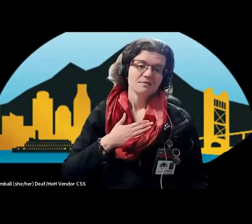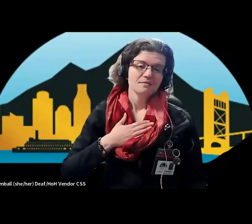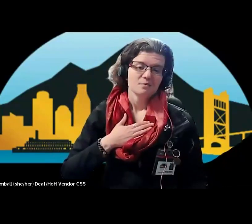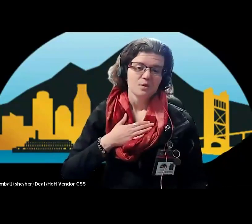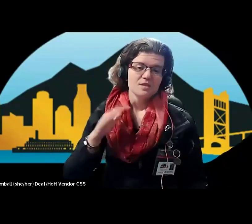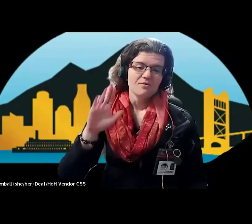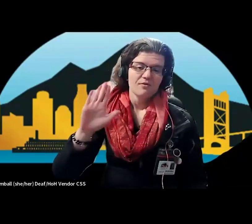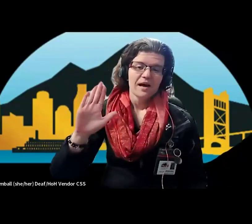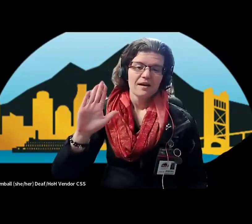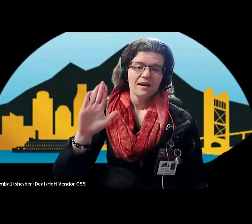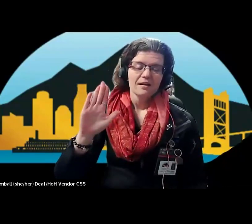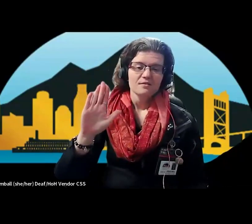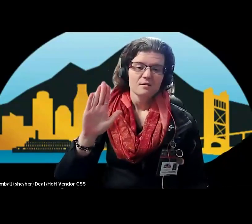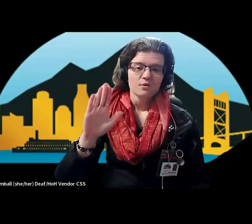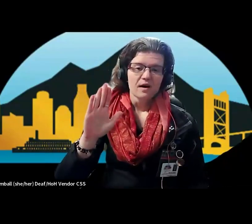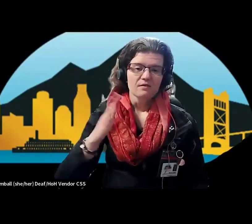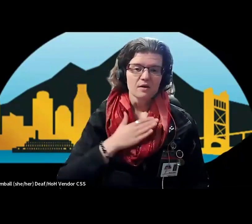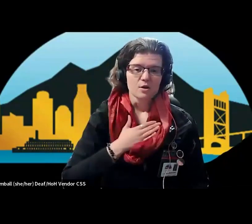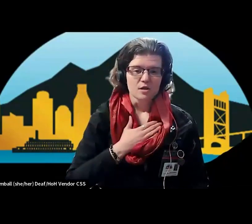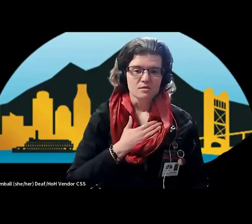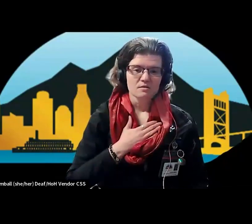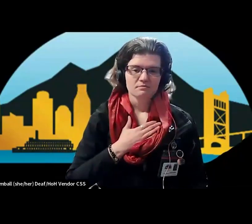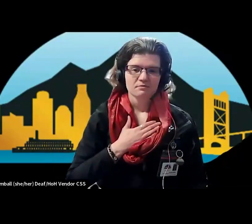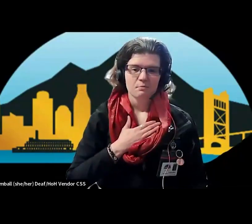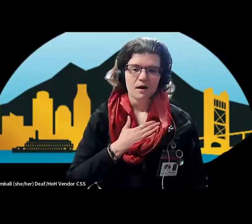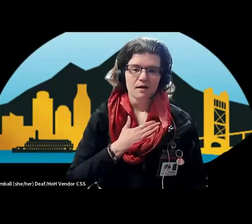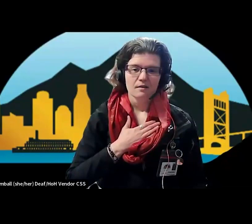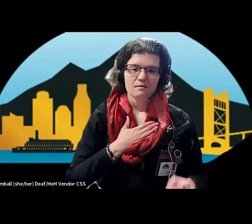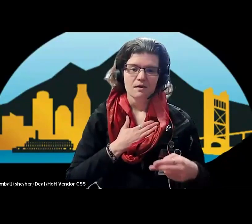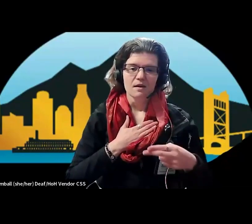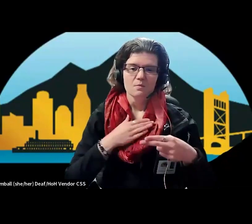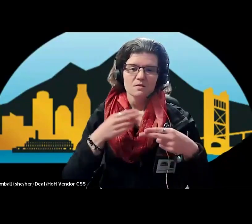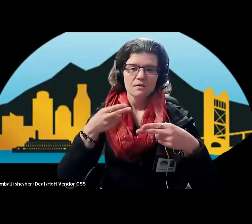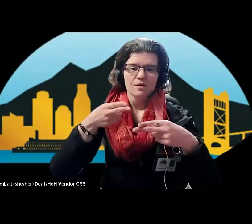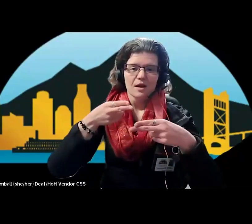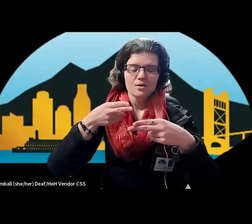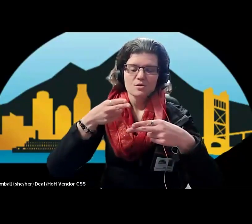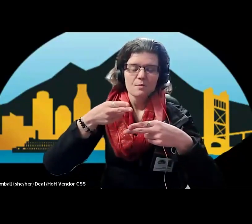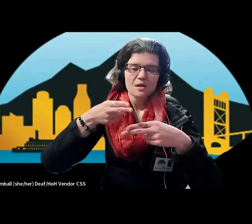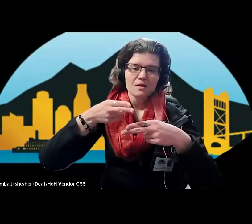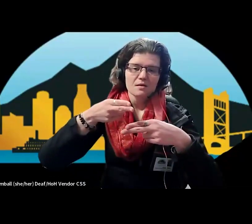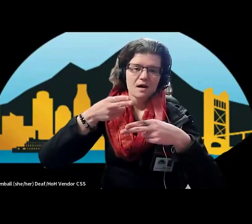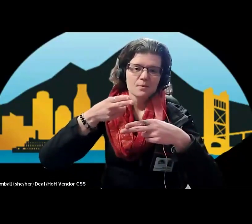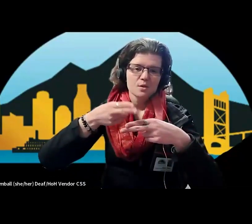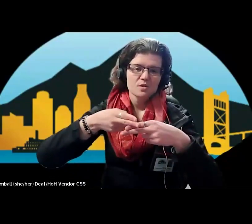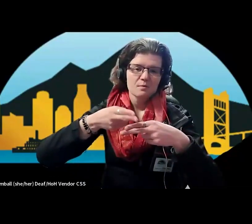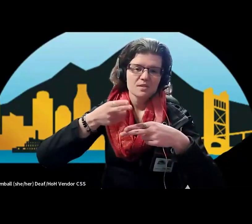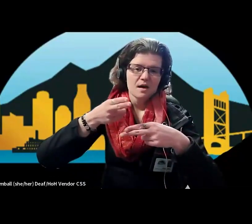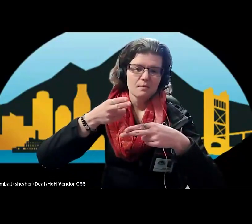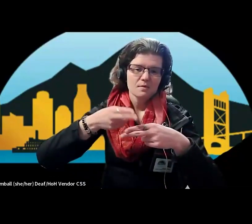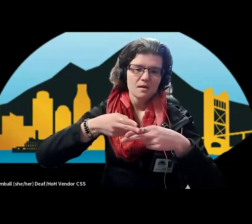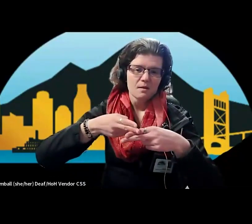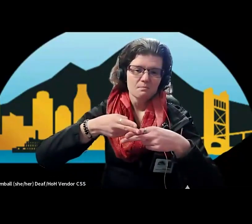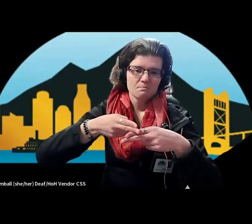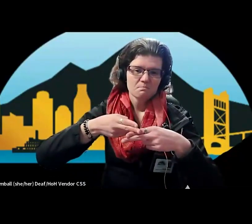my, which is a flat hand, number 5 on your chest. My name is the letter H, dominant hand on top, 2 times